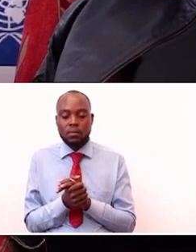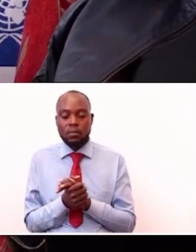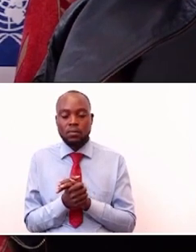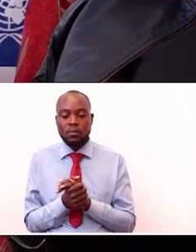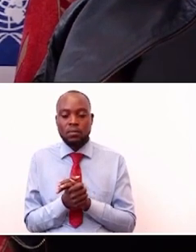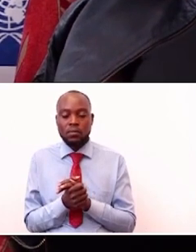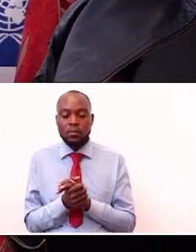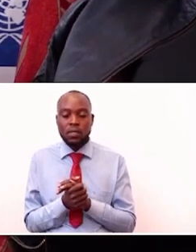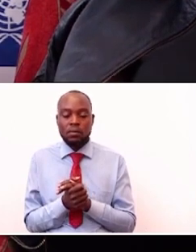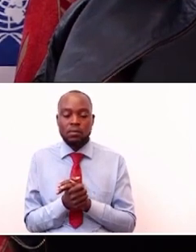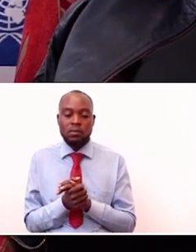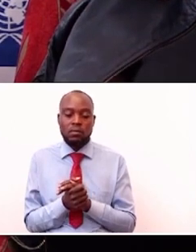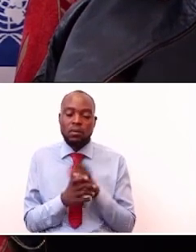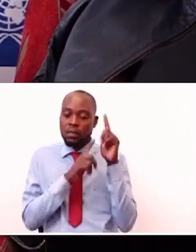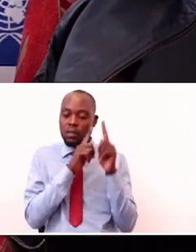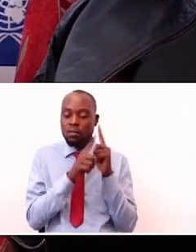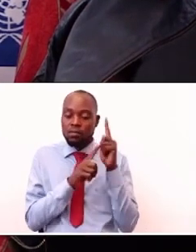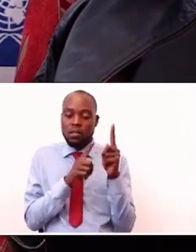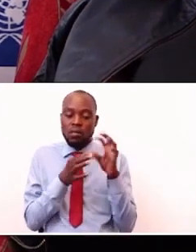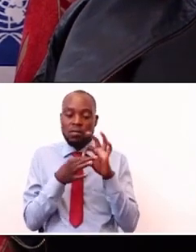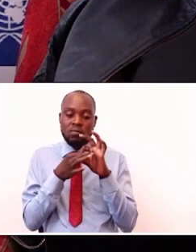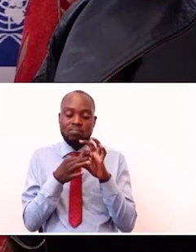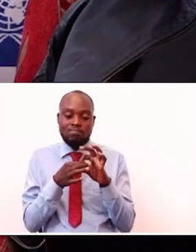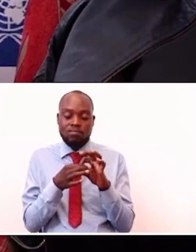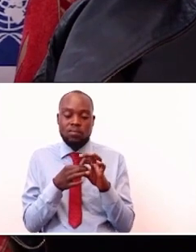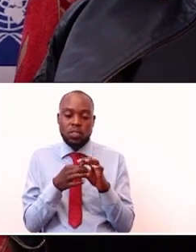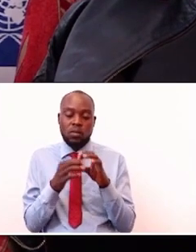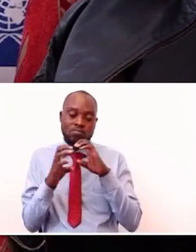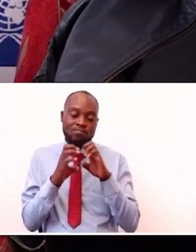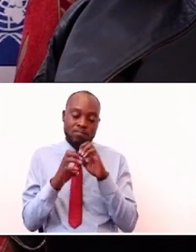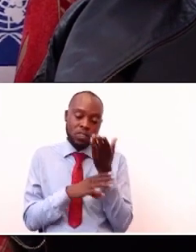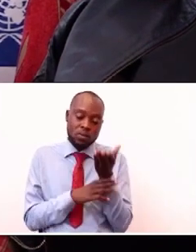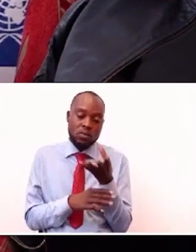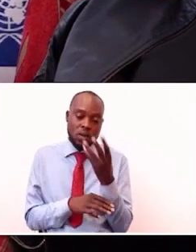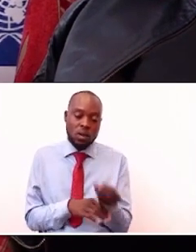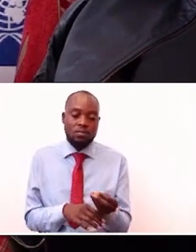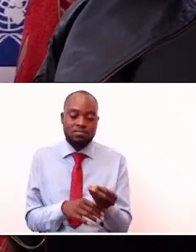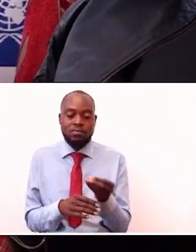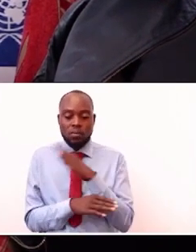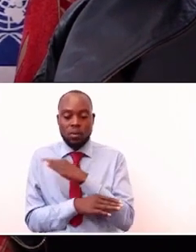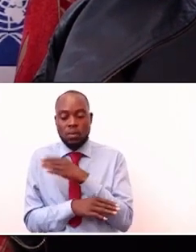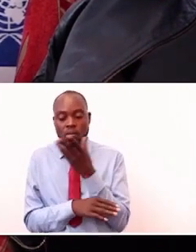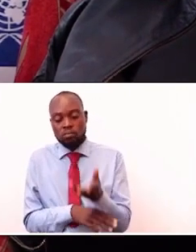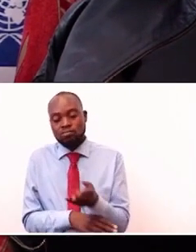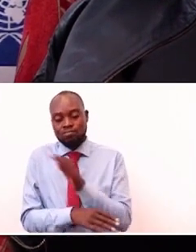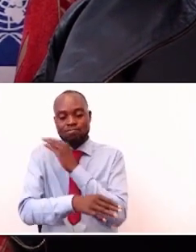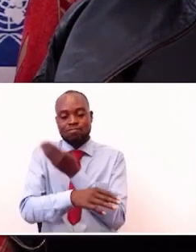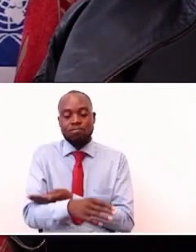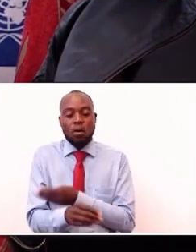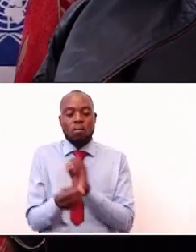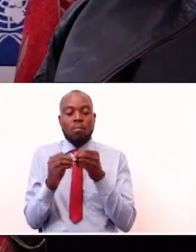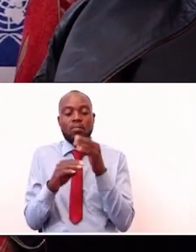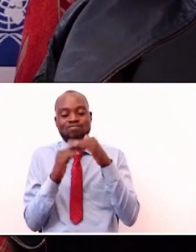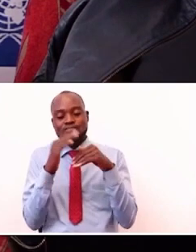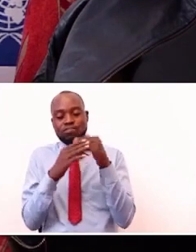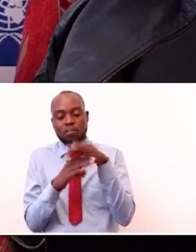The third, I think connecting it to conversation we had this morning, the effort to restructure or reform